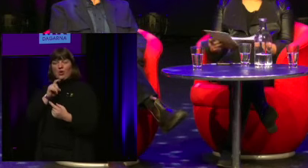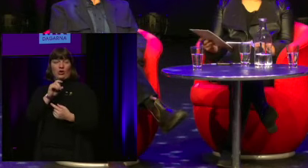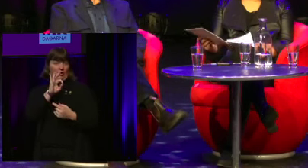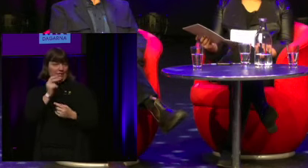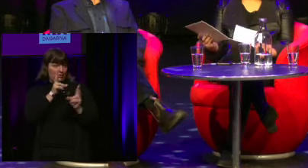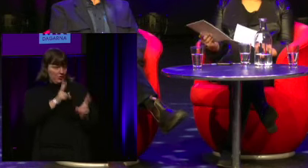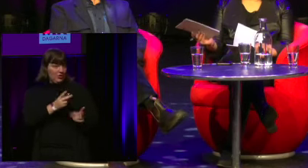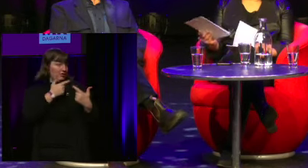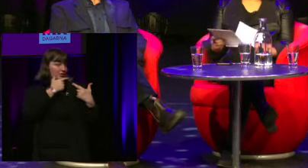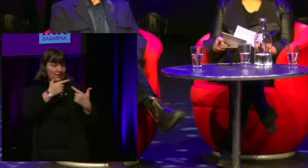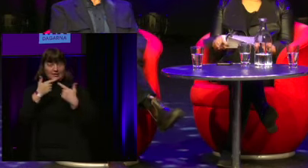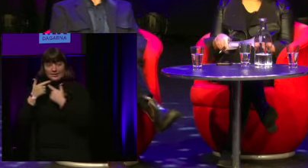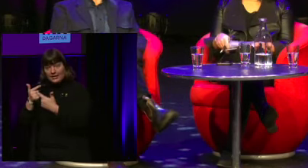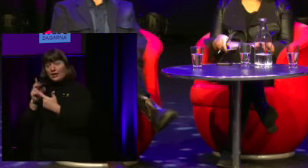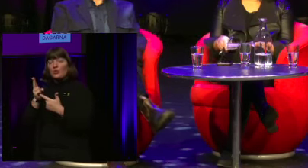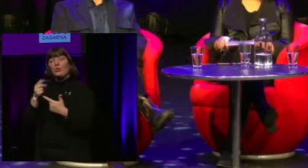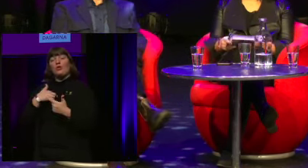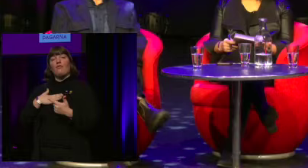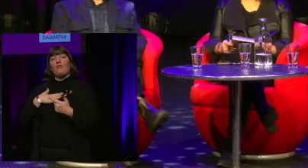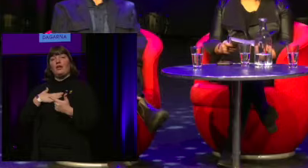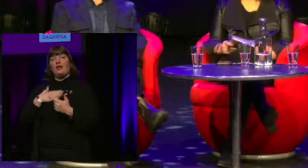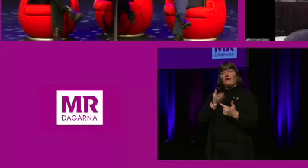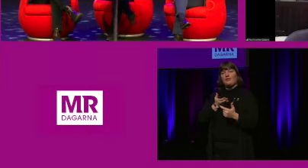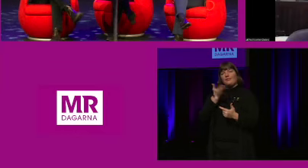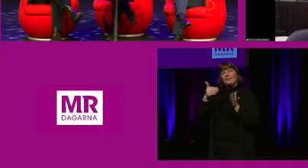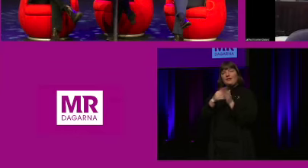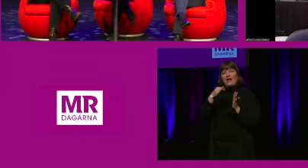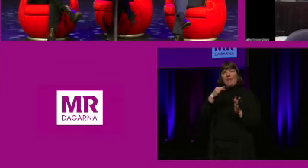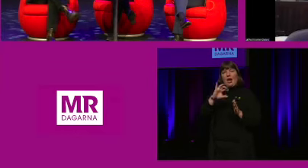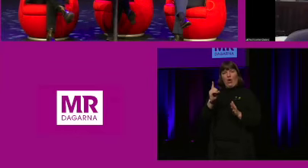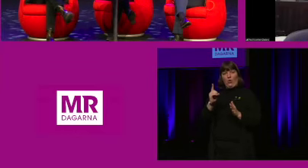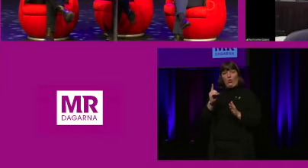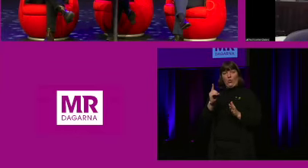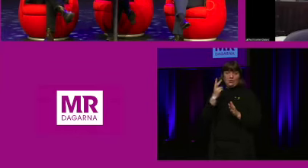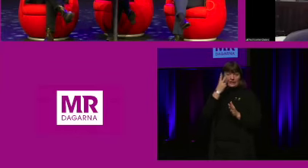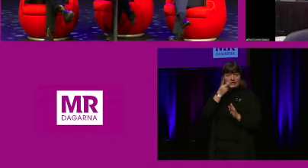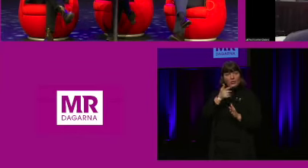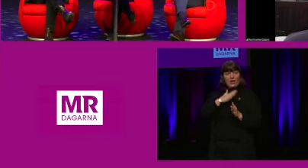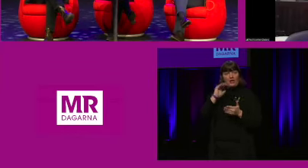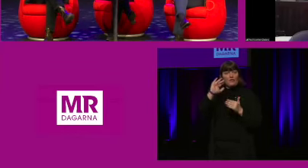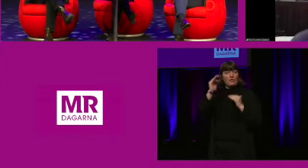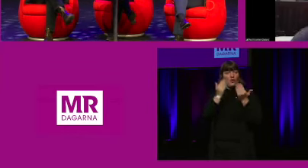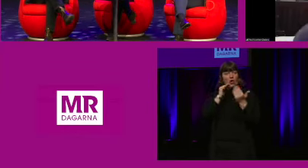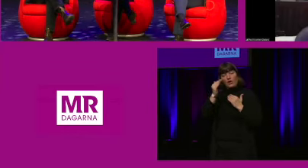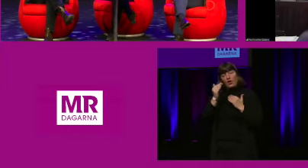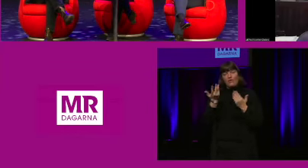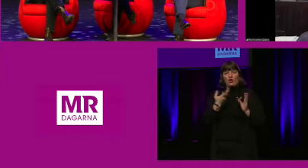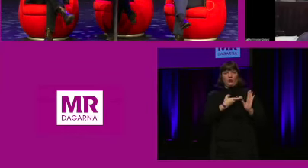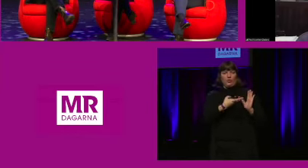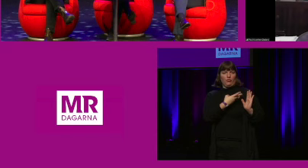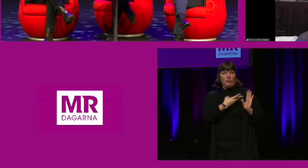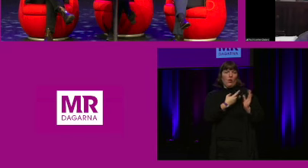Thank you. I would like to just pass the ball to Paul, see if you want to respond to any of what was said